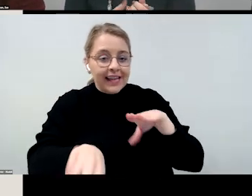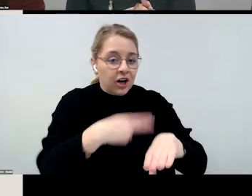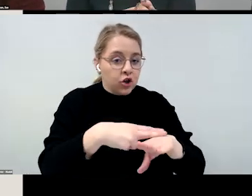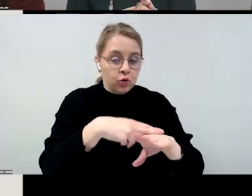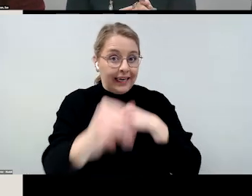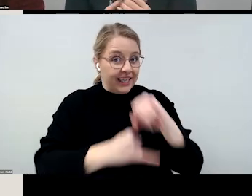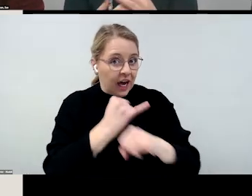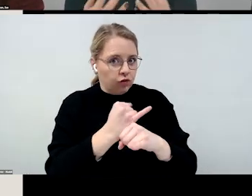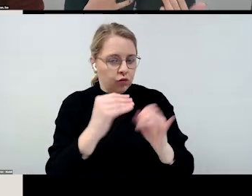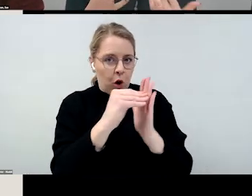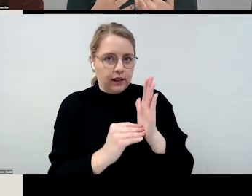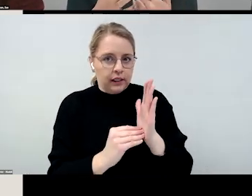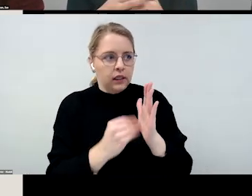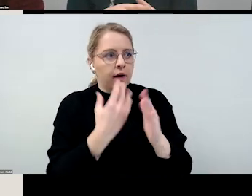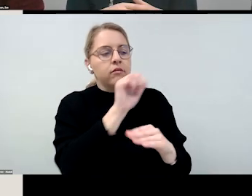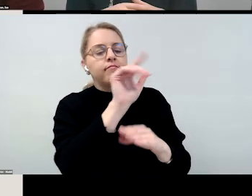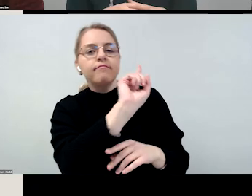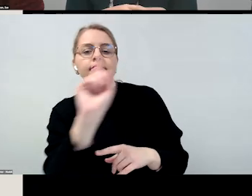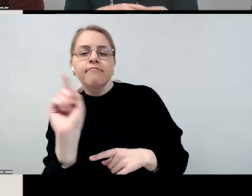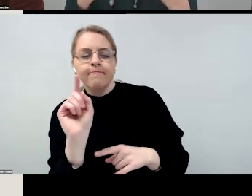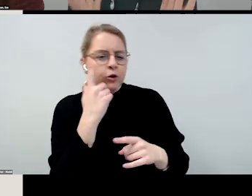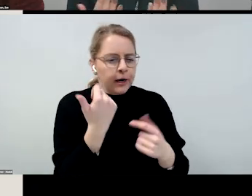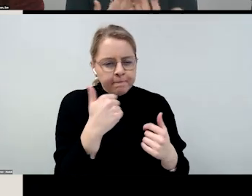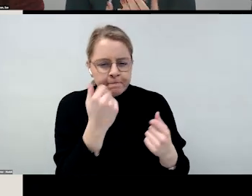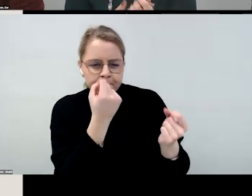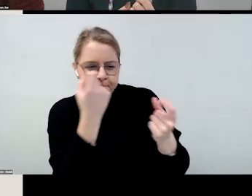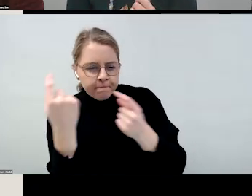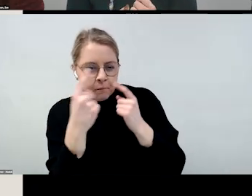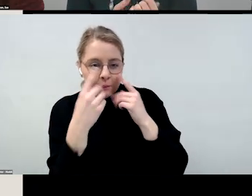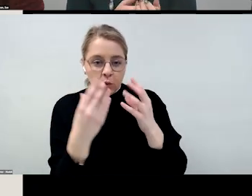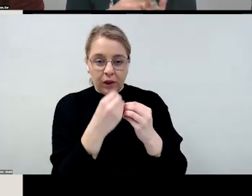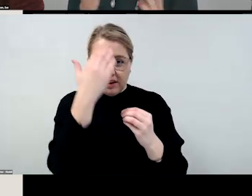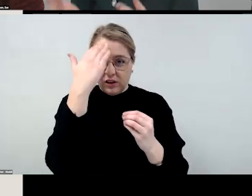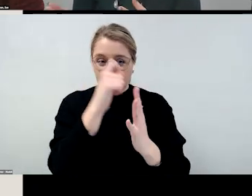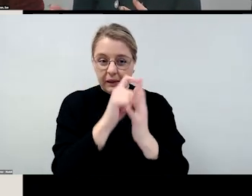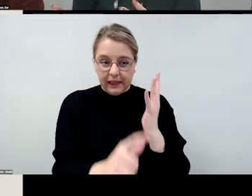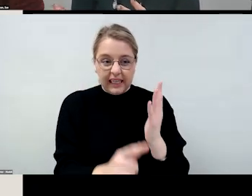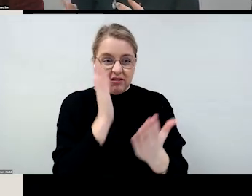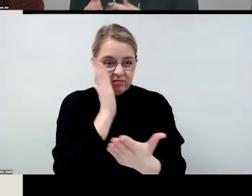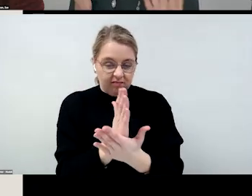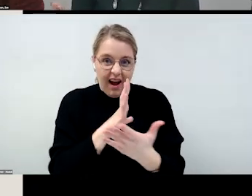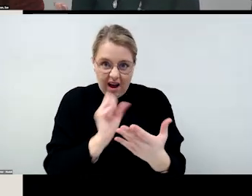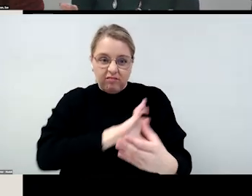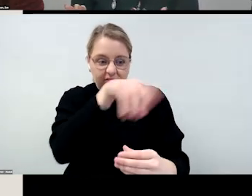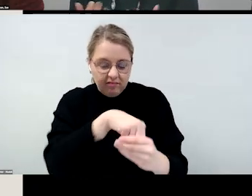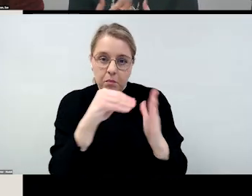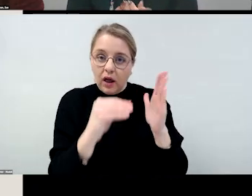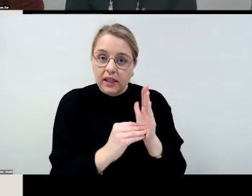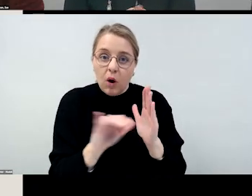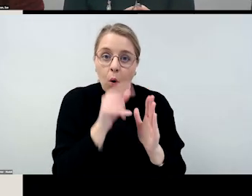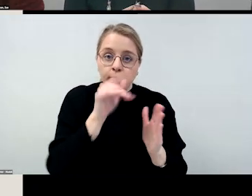and international policy and trying to understand whether people with intellectual disability are represented in policy and how